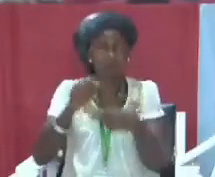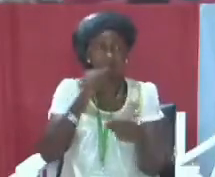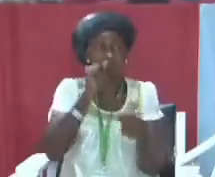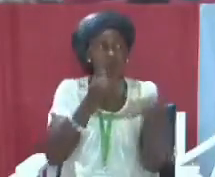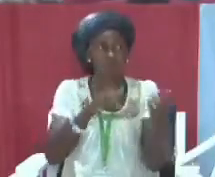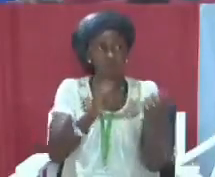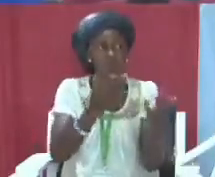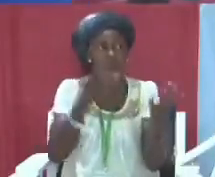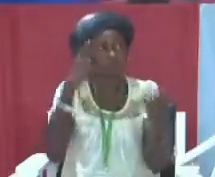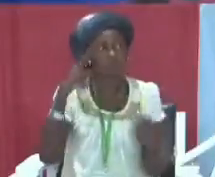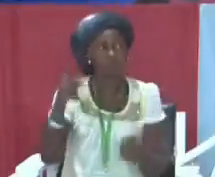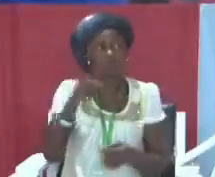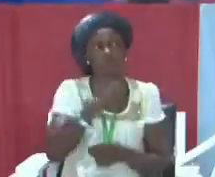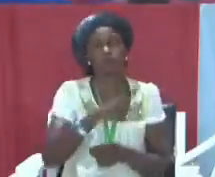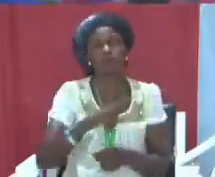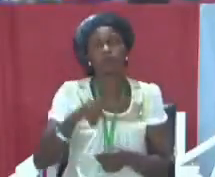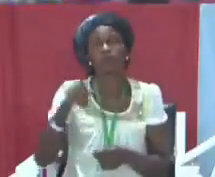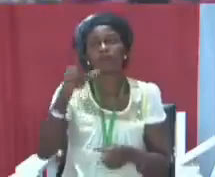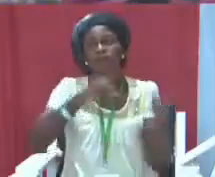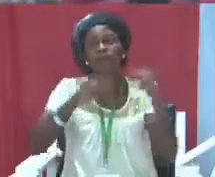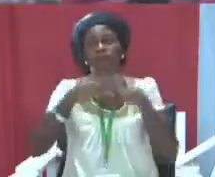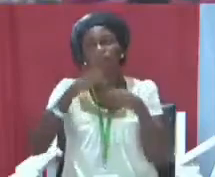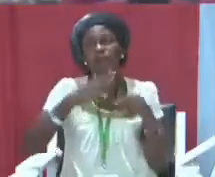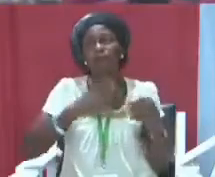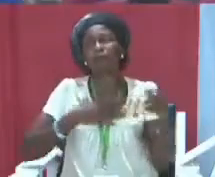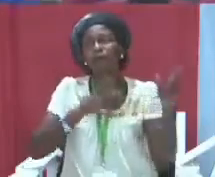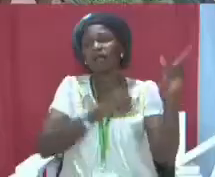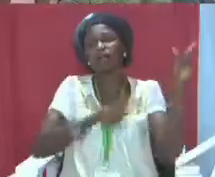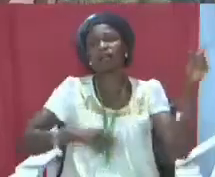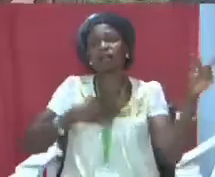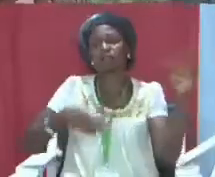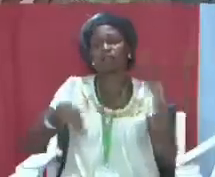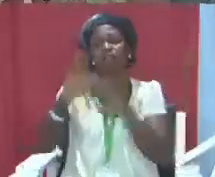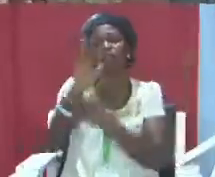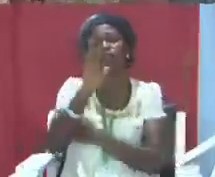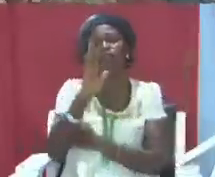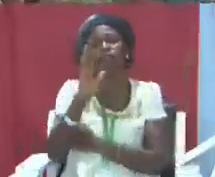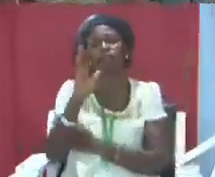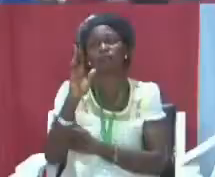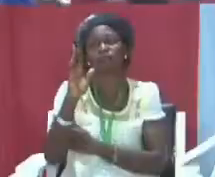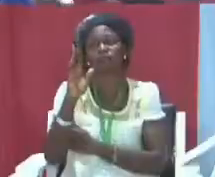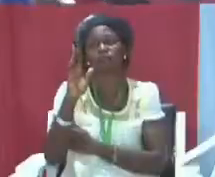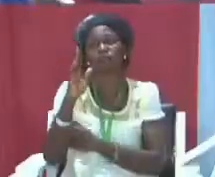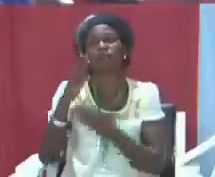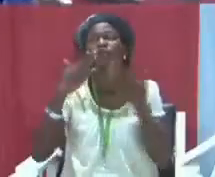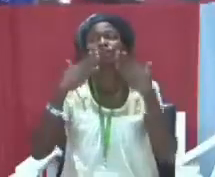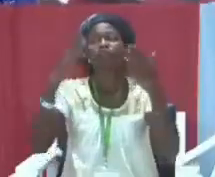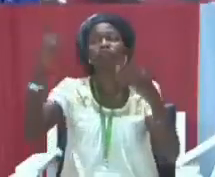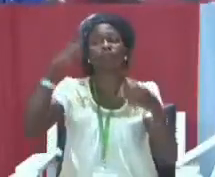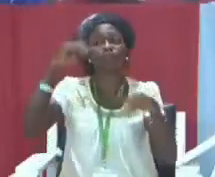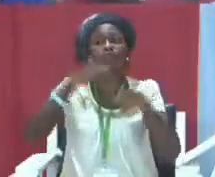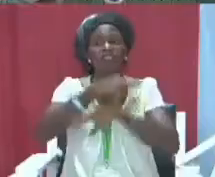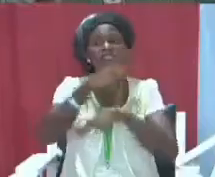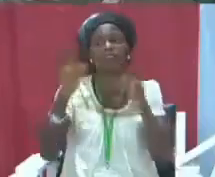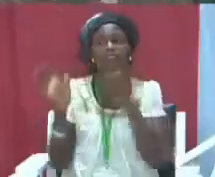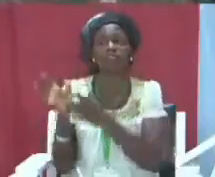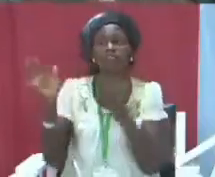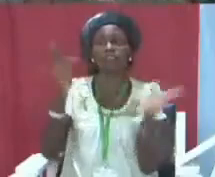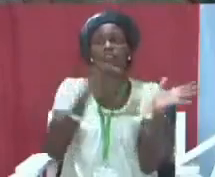waiting for you. Say after me, my Lord and my God, thank you for sending